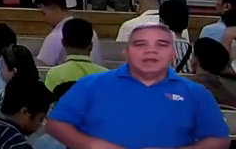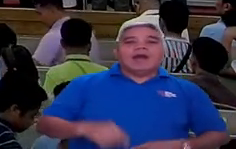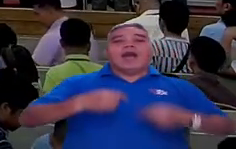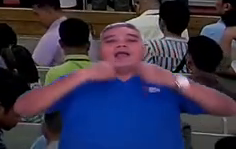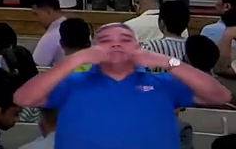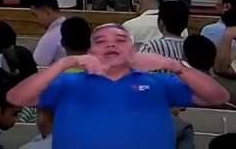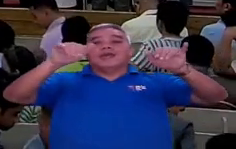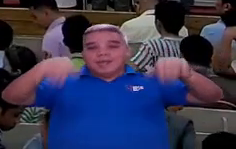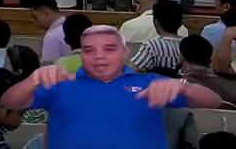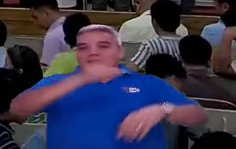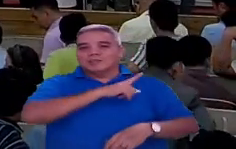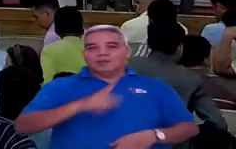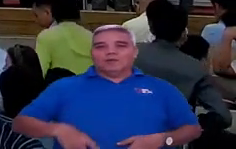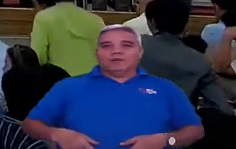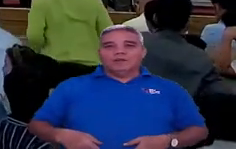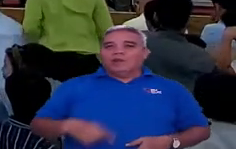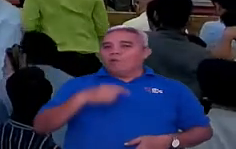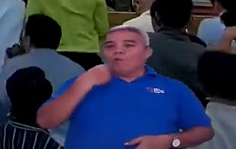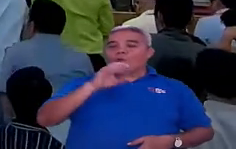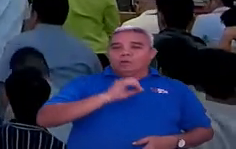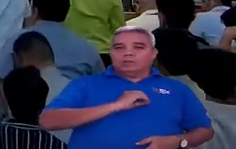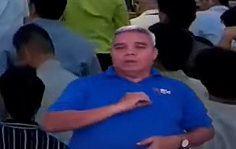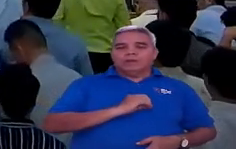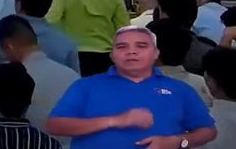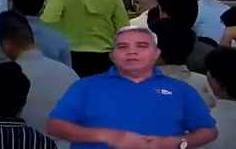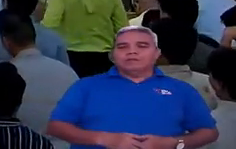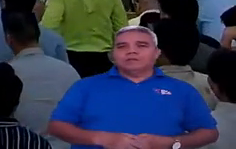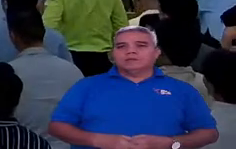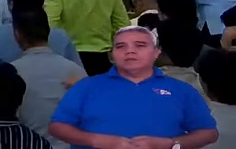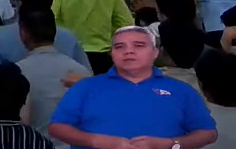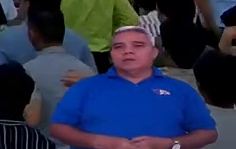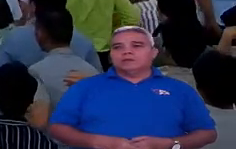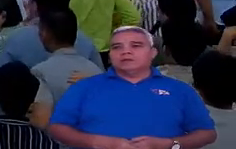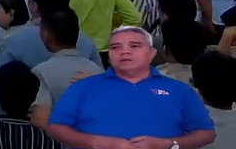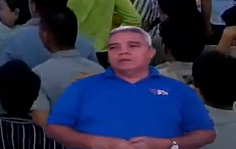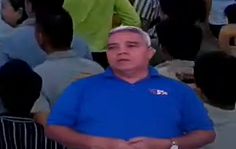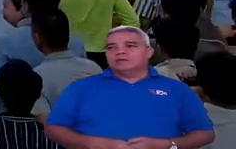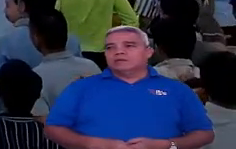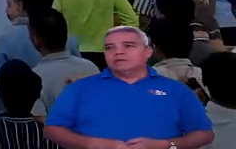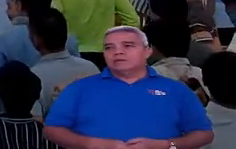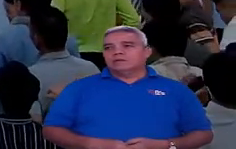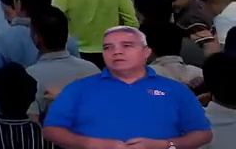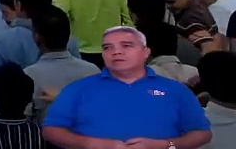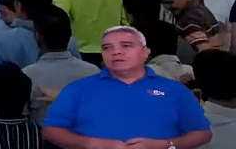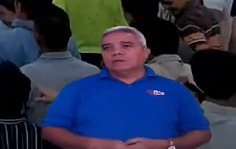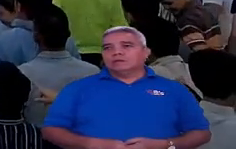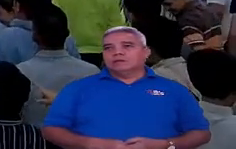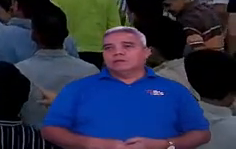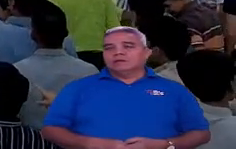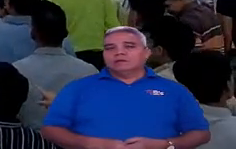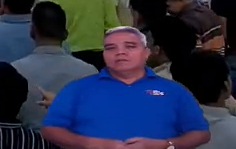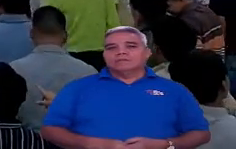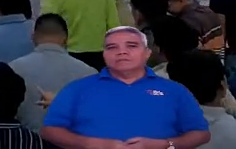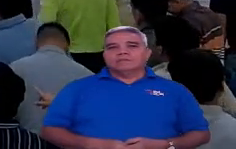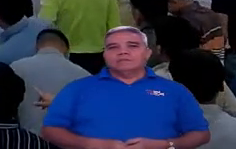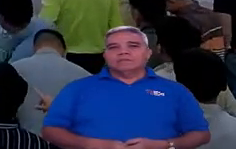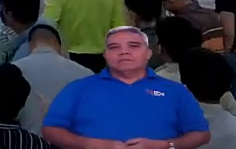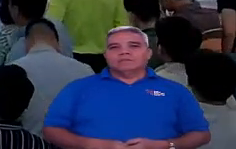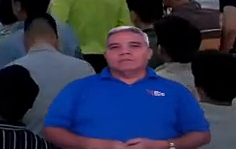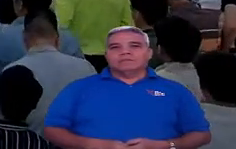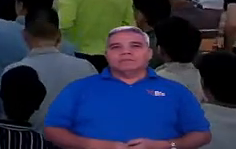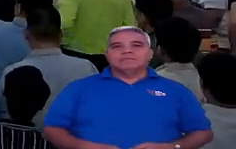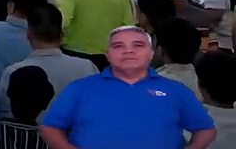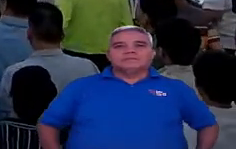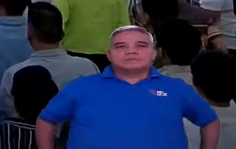Yes, Lord, Yes. I don't know who owns this, but if you have misplaced your Bible and say ito.